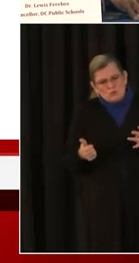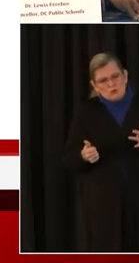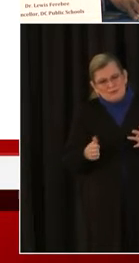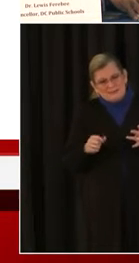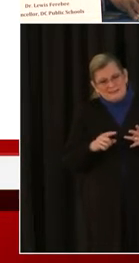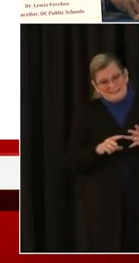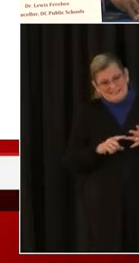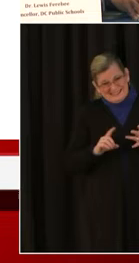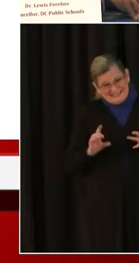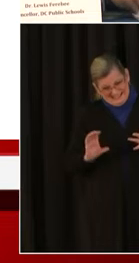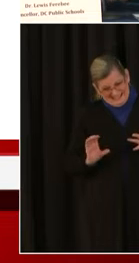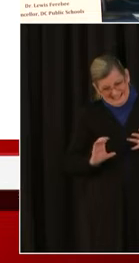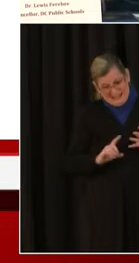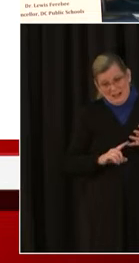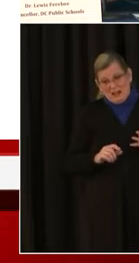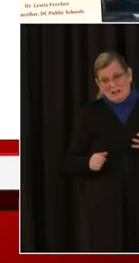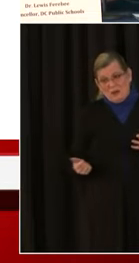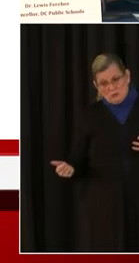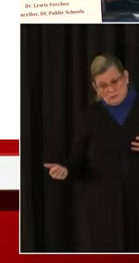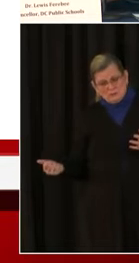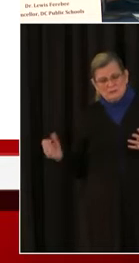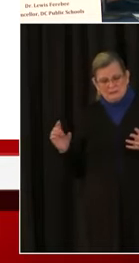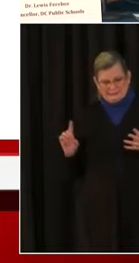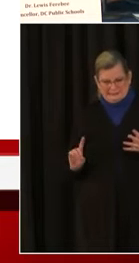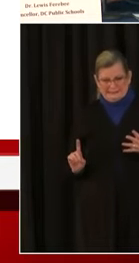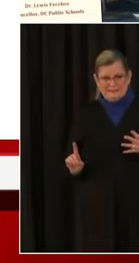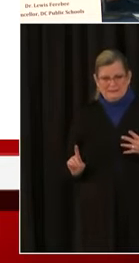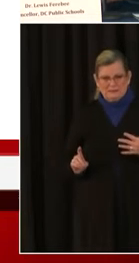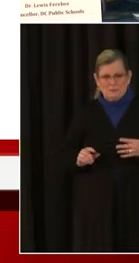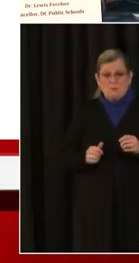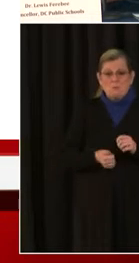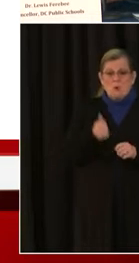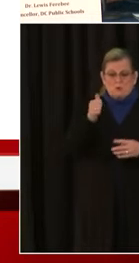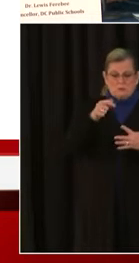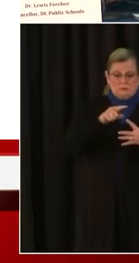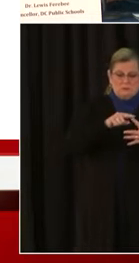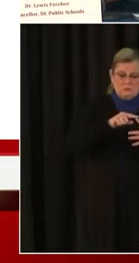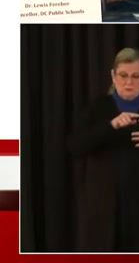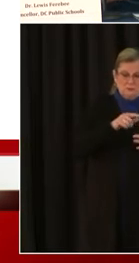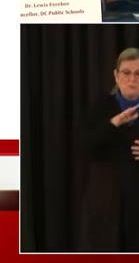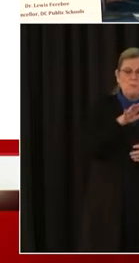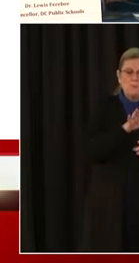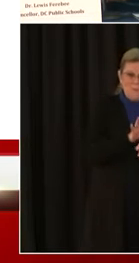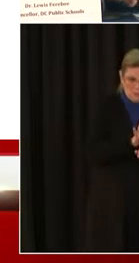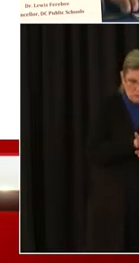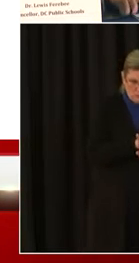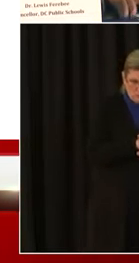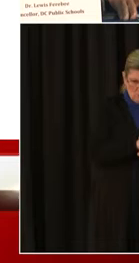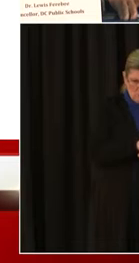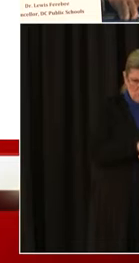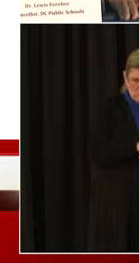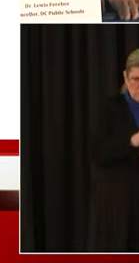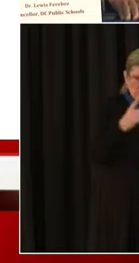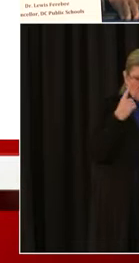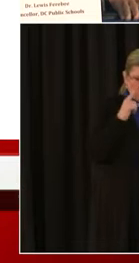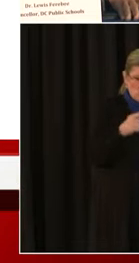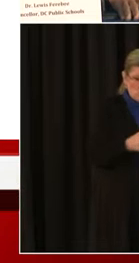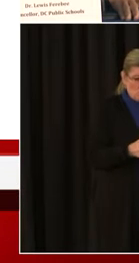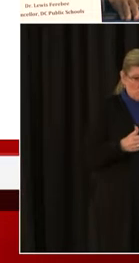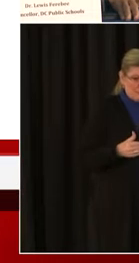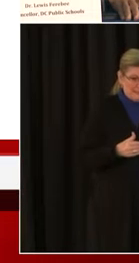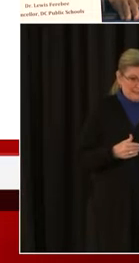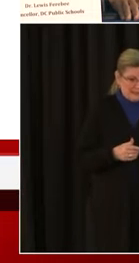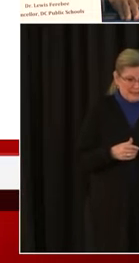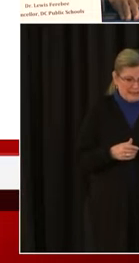33% for Model D. And then this, again, is for our elementary schools, grades pre-K through 5. We go to the